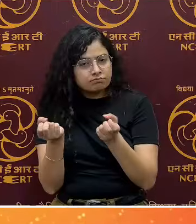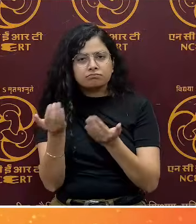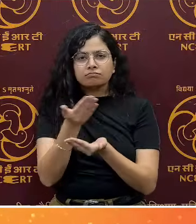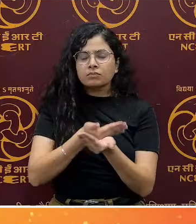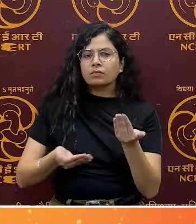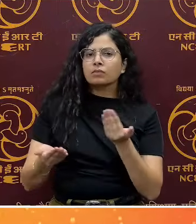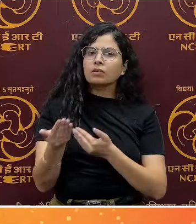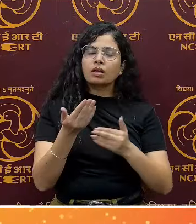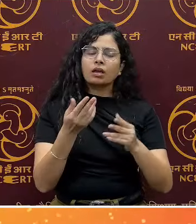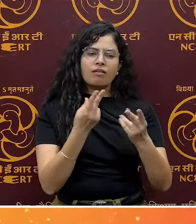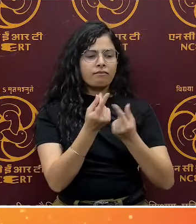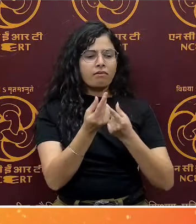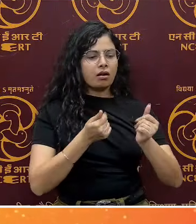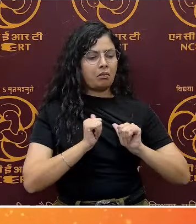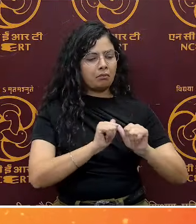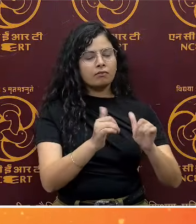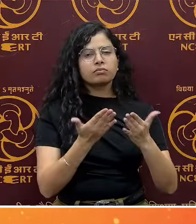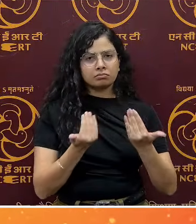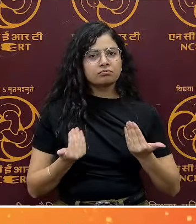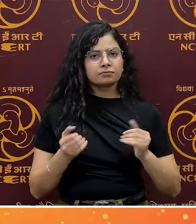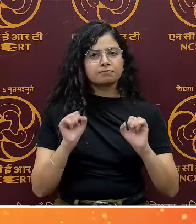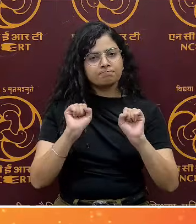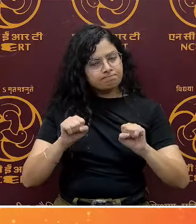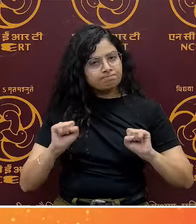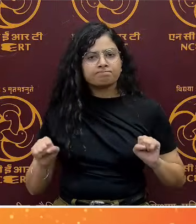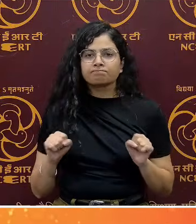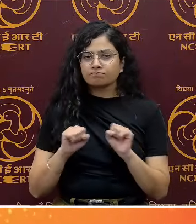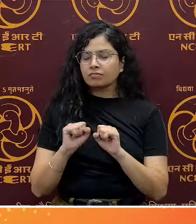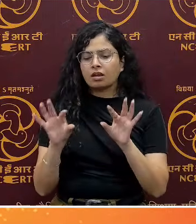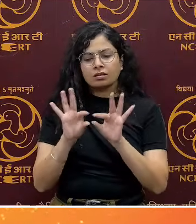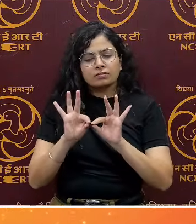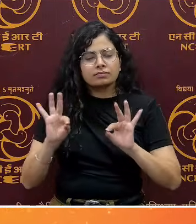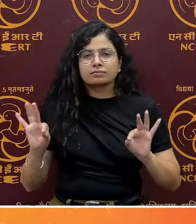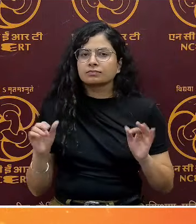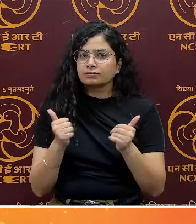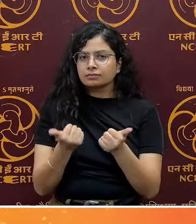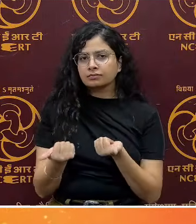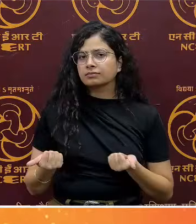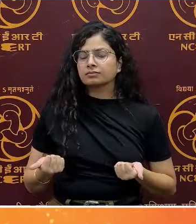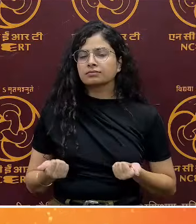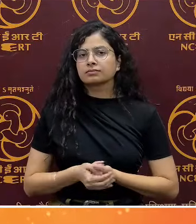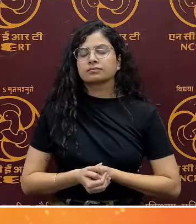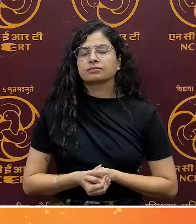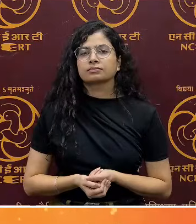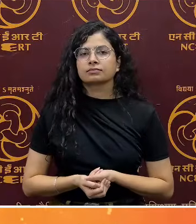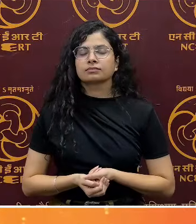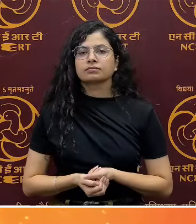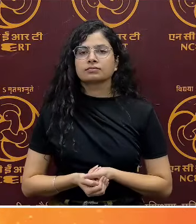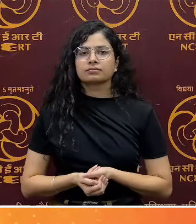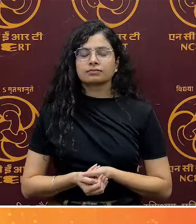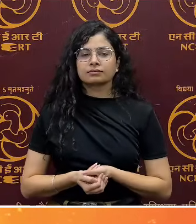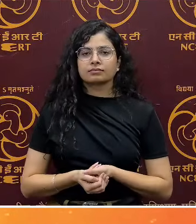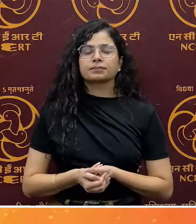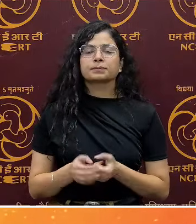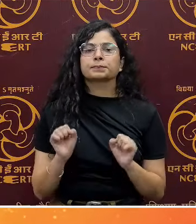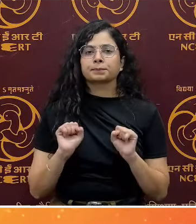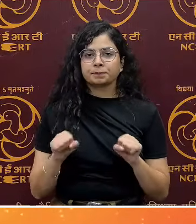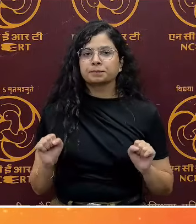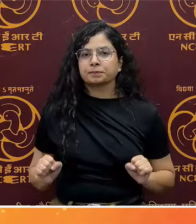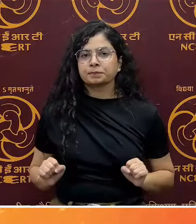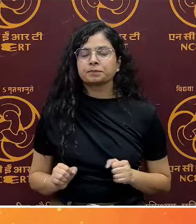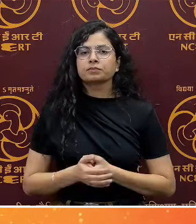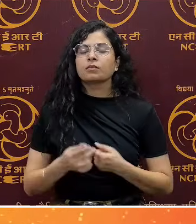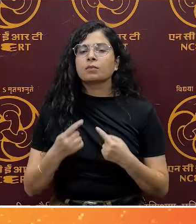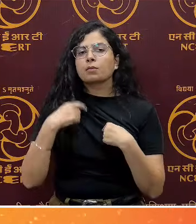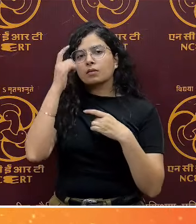orally answer the questions as well, right? It is so simple and easy. So simple becomes by these virtual labs. Exactly. So